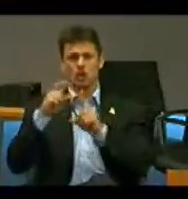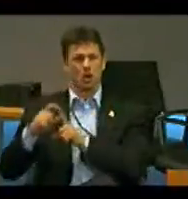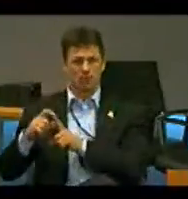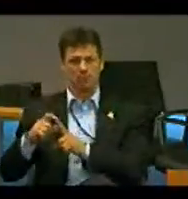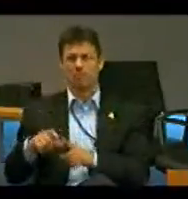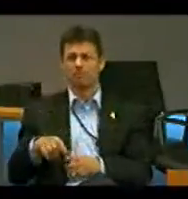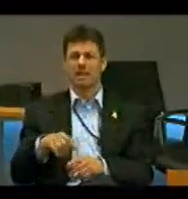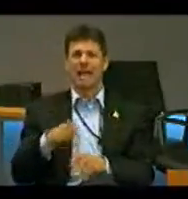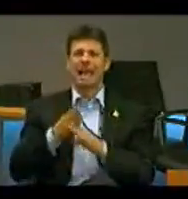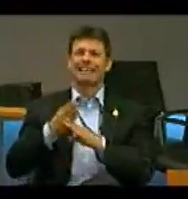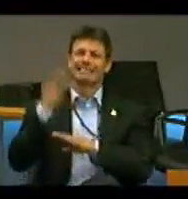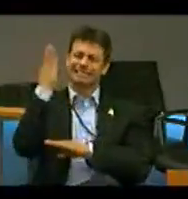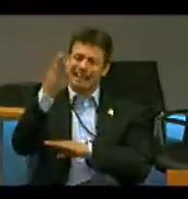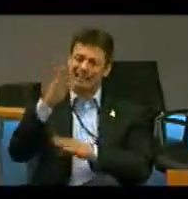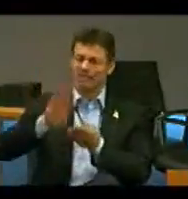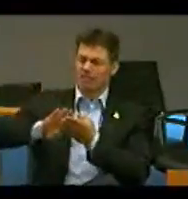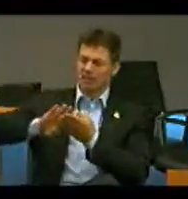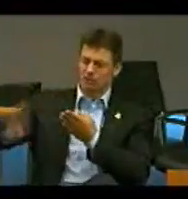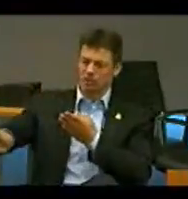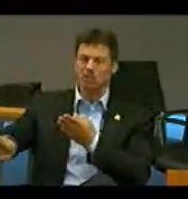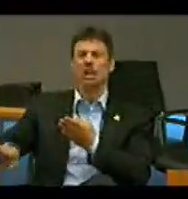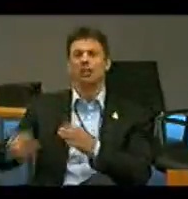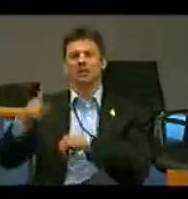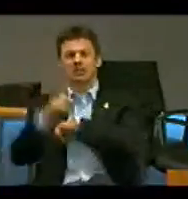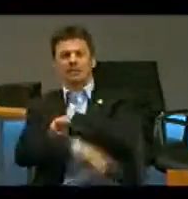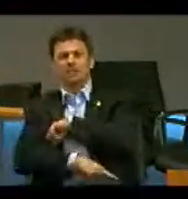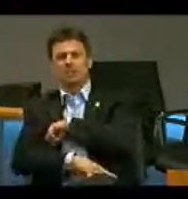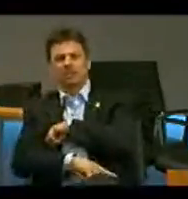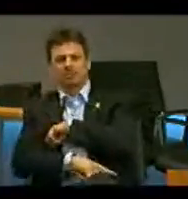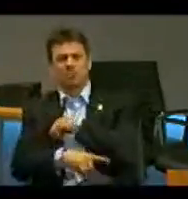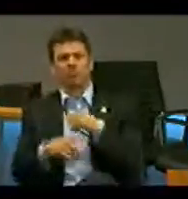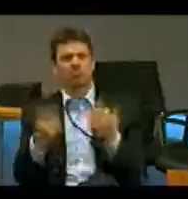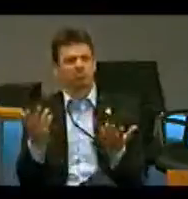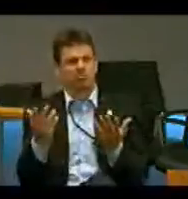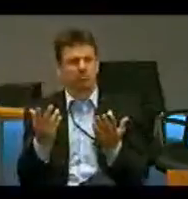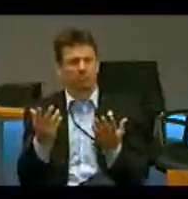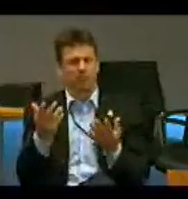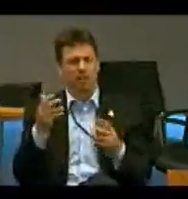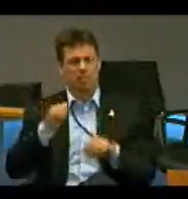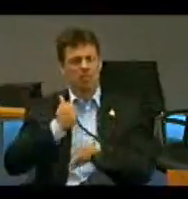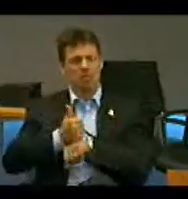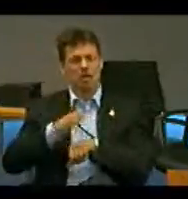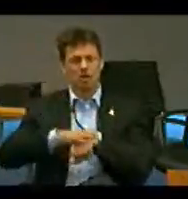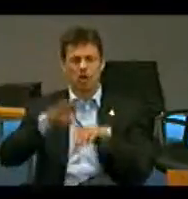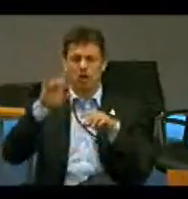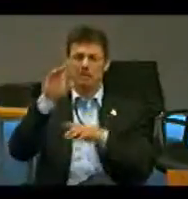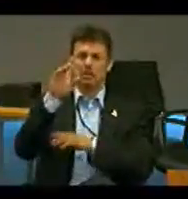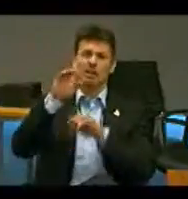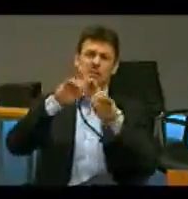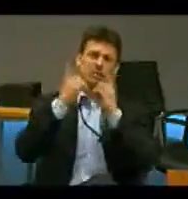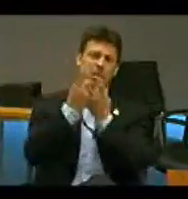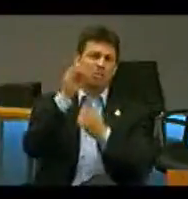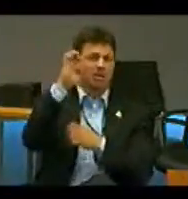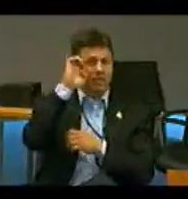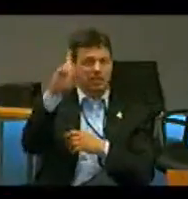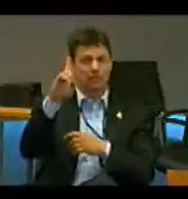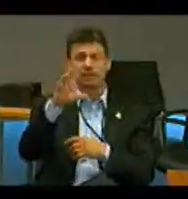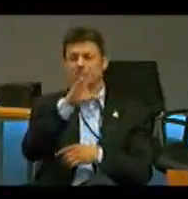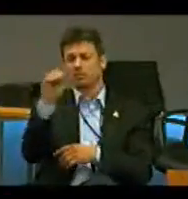term, excessive exclusionary discipline, but based on Department of Education, the CDC,